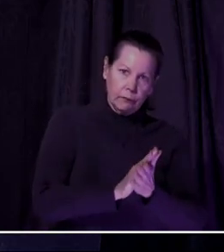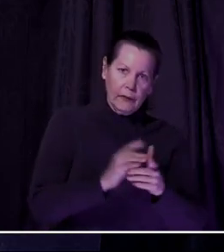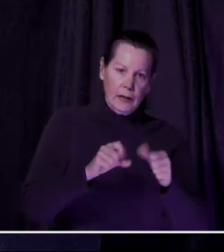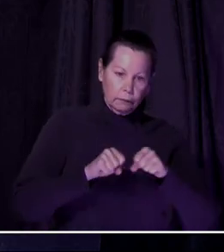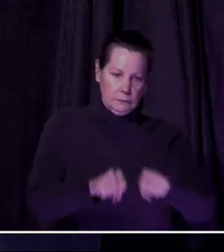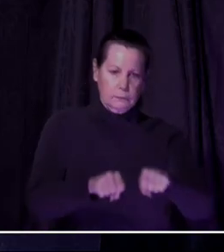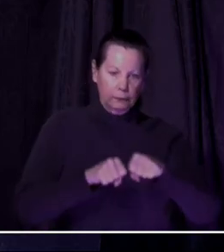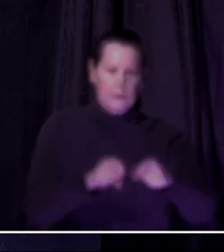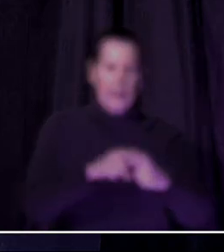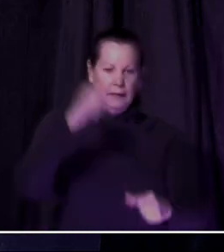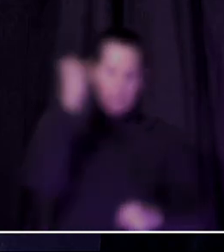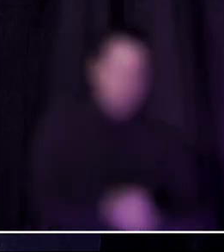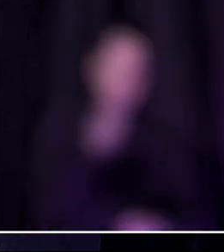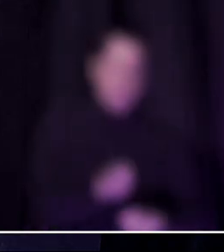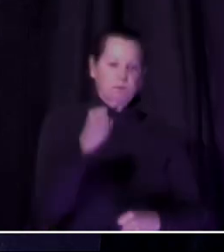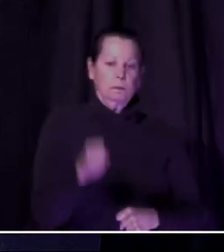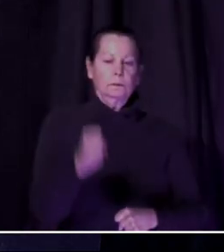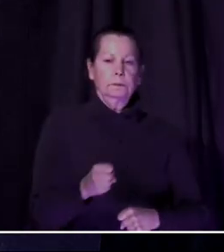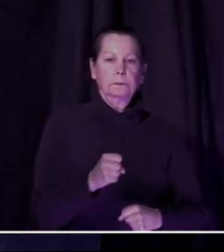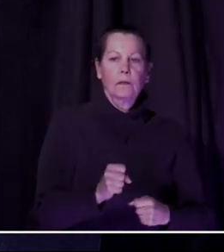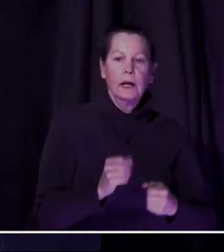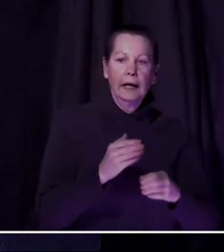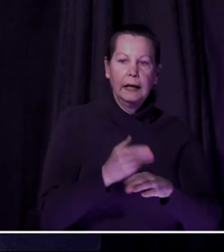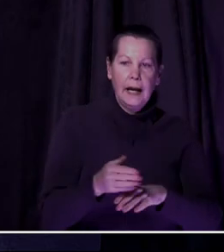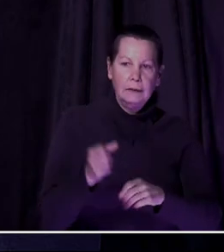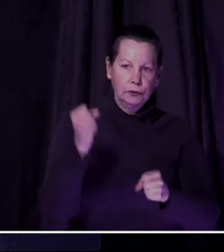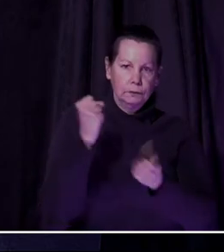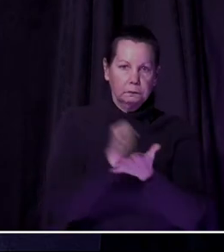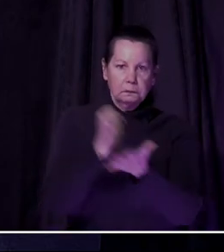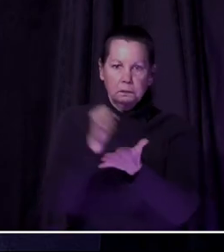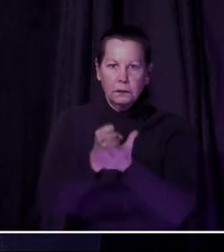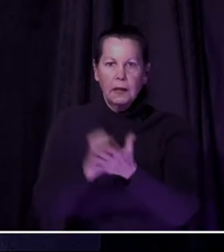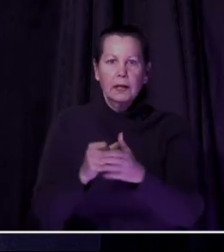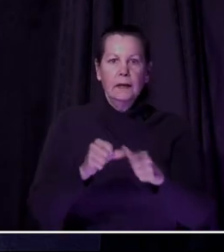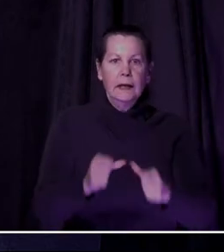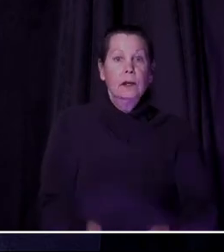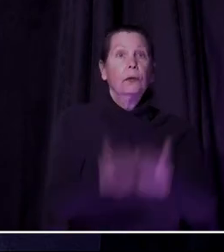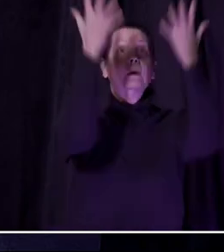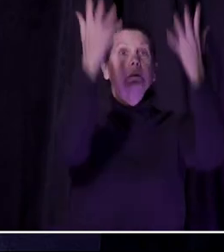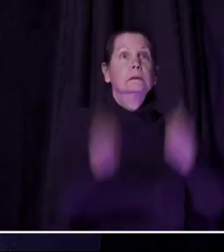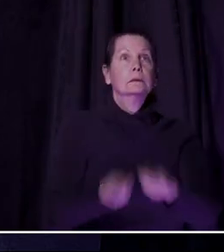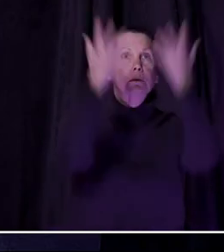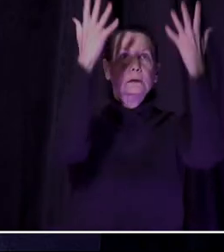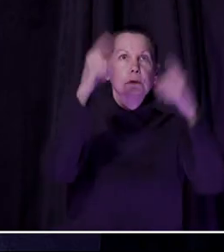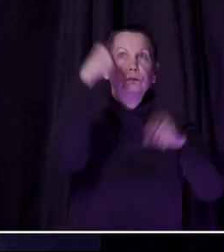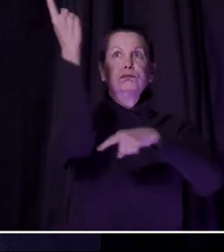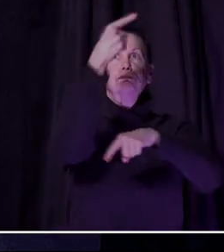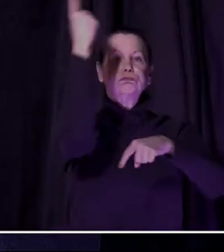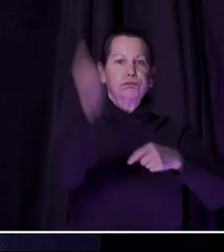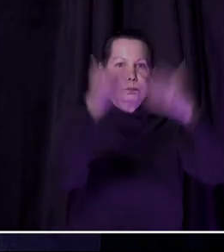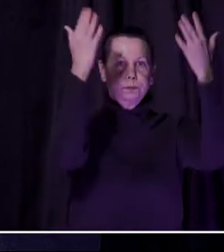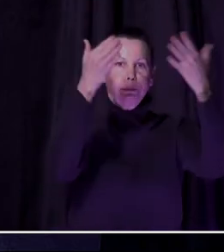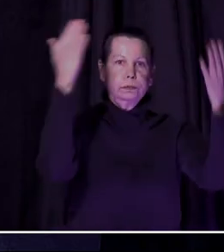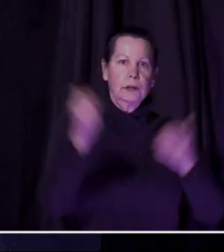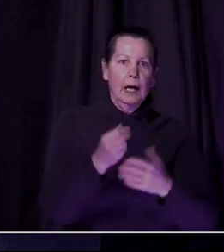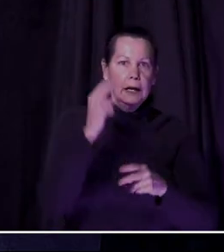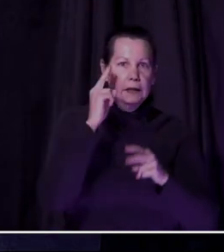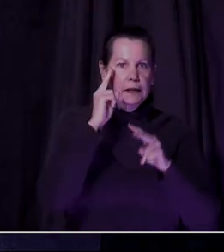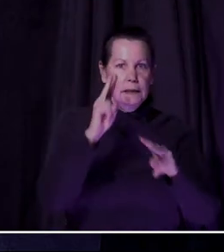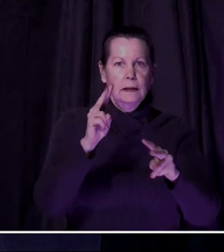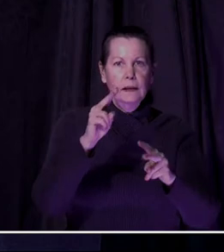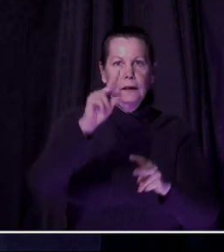start pounding on it. And after banging it around for a while, they start throwing it up in the air, you know, twirling it. Like we see on the TV,